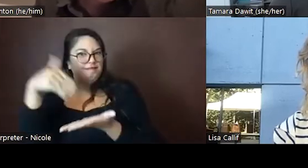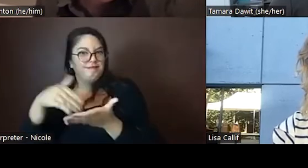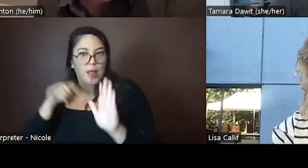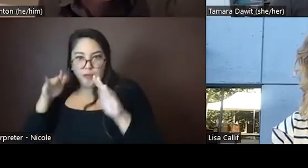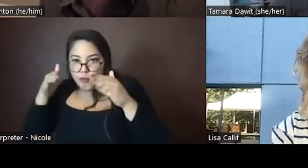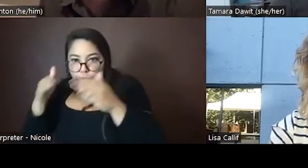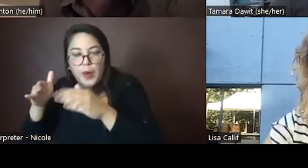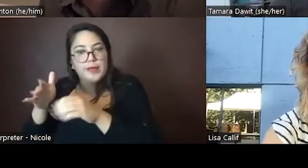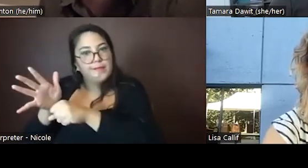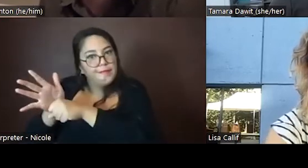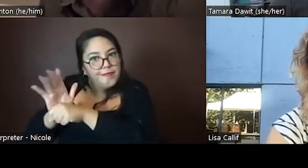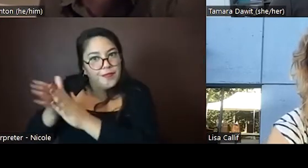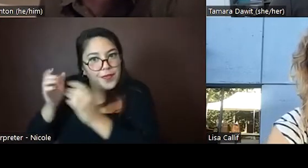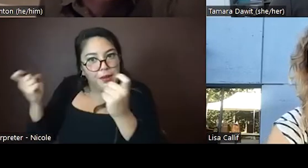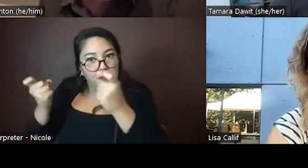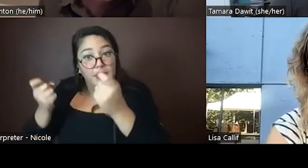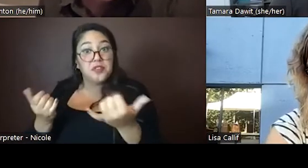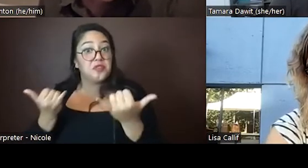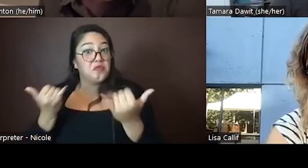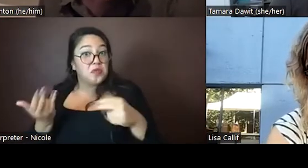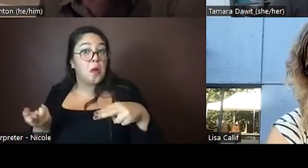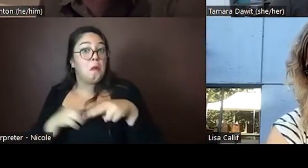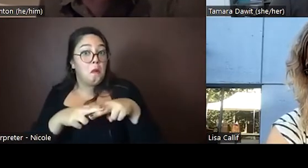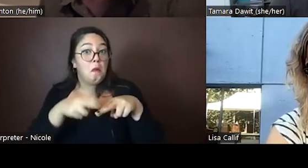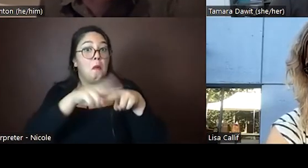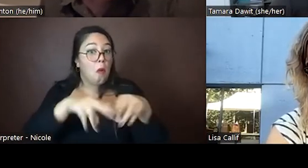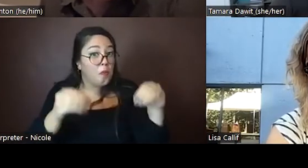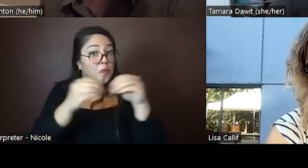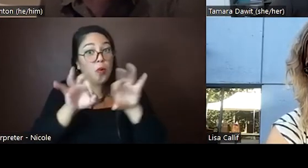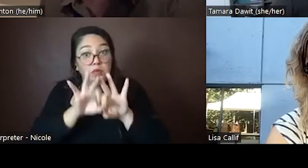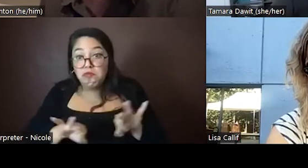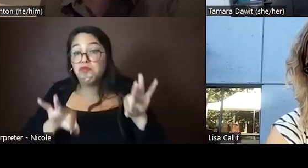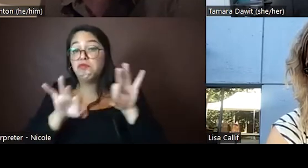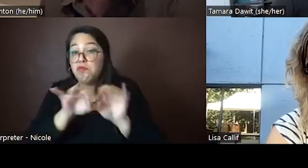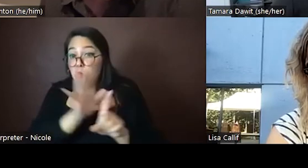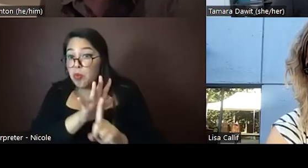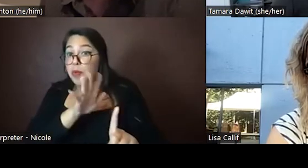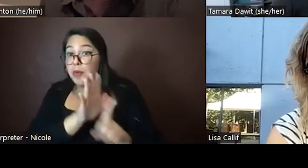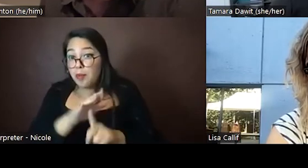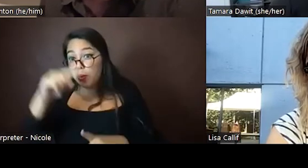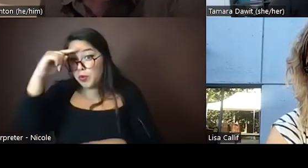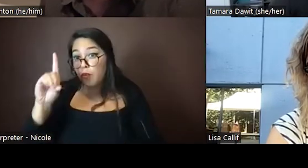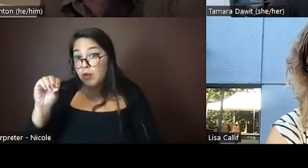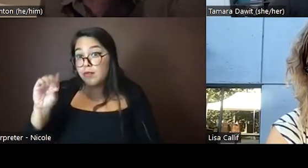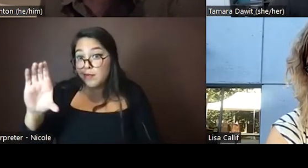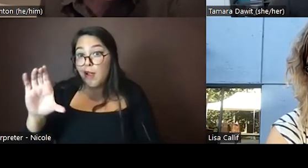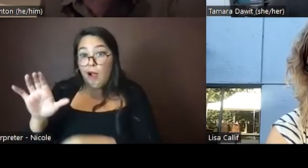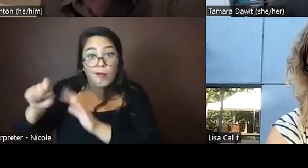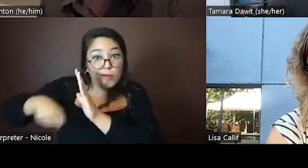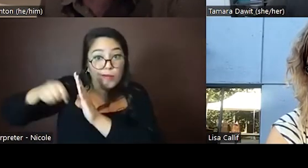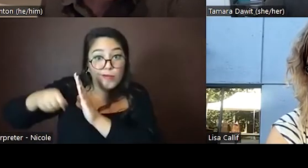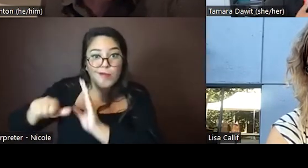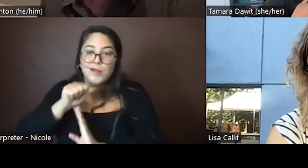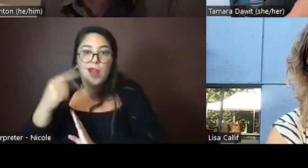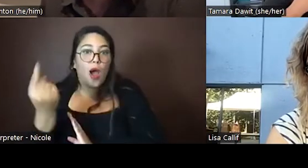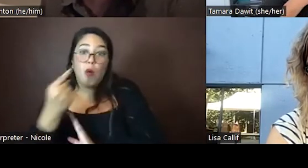of course, have become increasingly important to the documentary world, not just as platforms